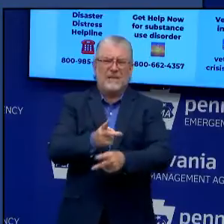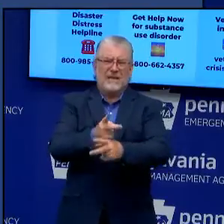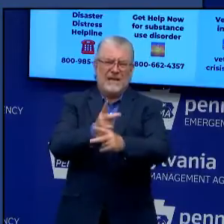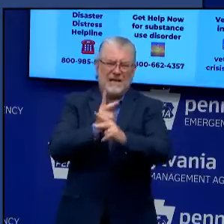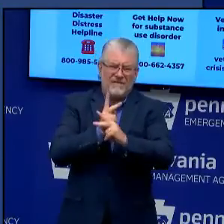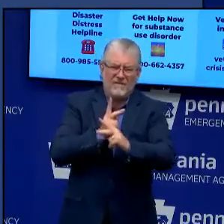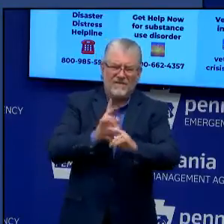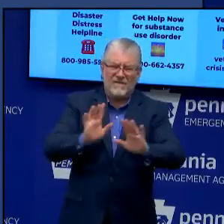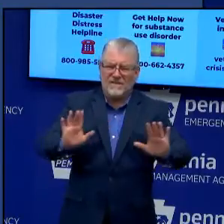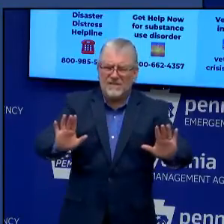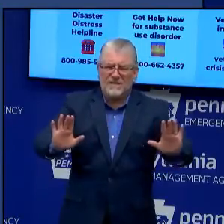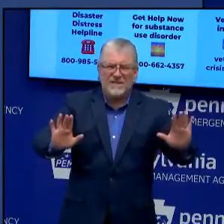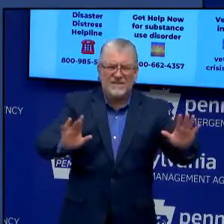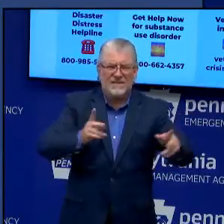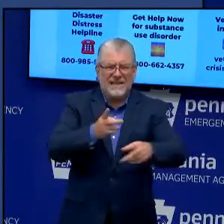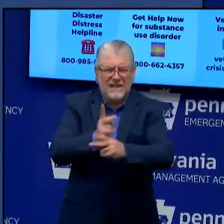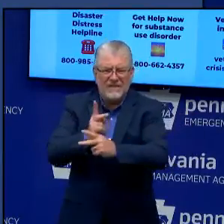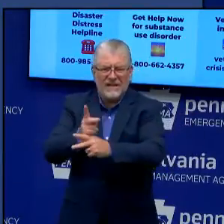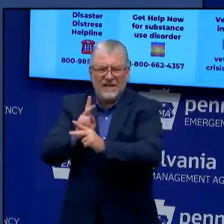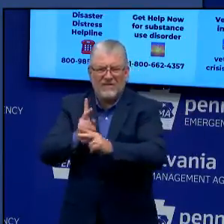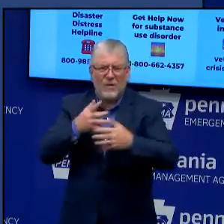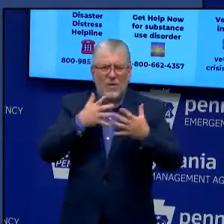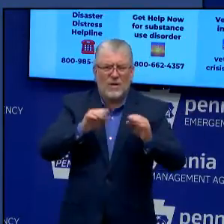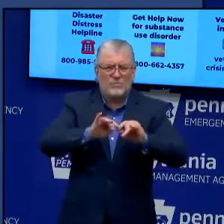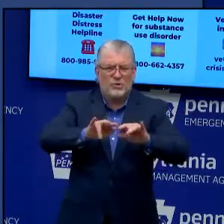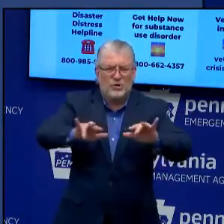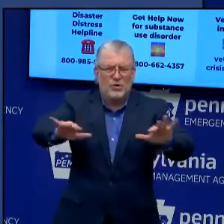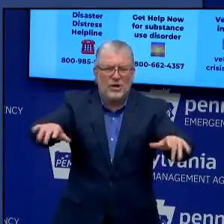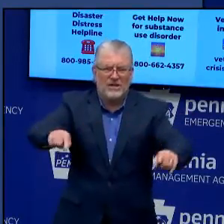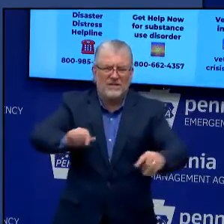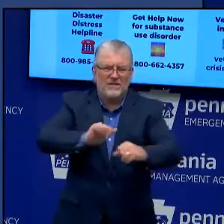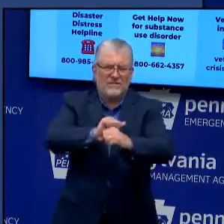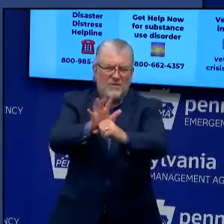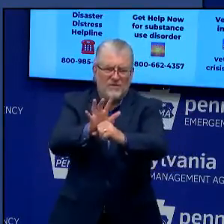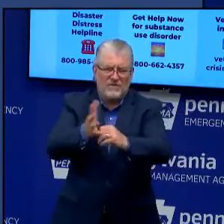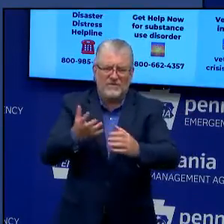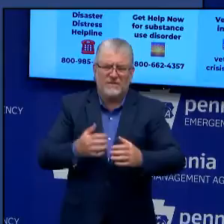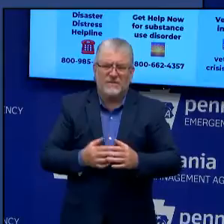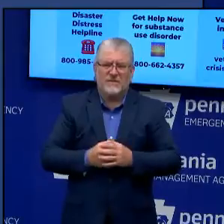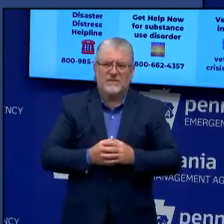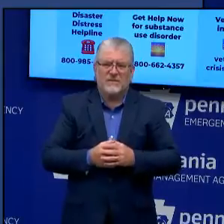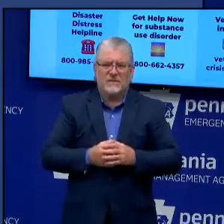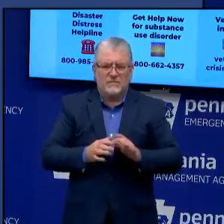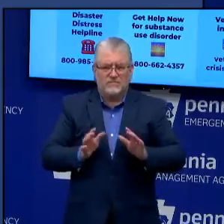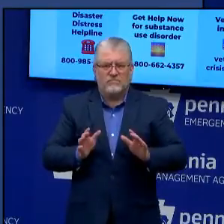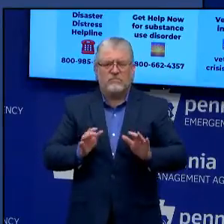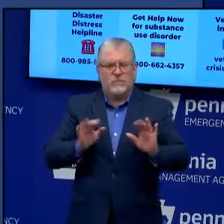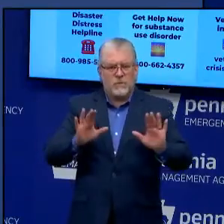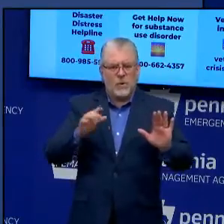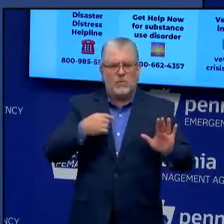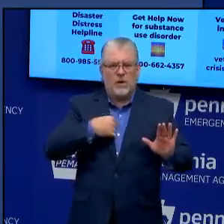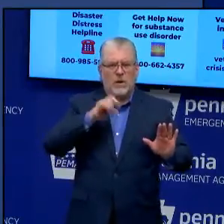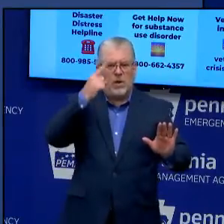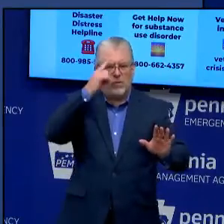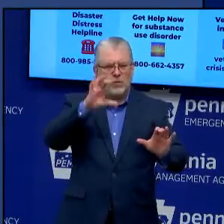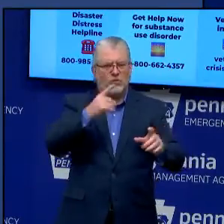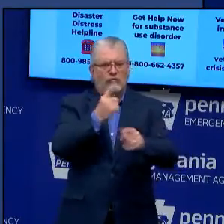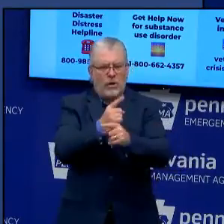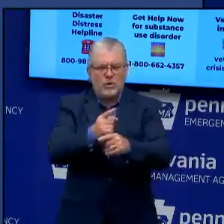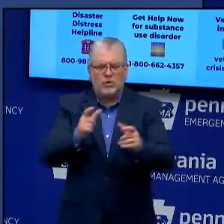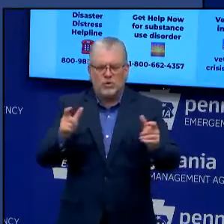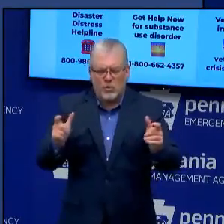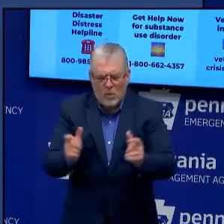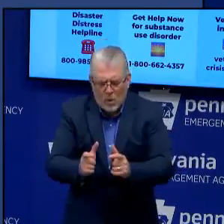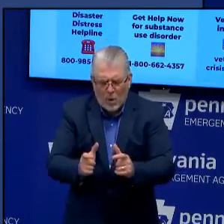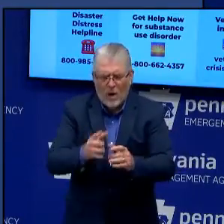and vigilant about the spread of COVID-19. And I think that that would still be the right thing to do when we go from red to yellow.